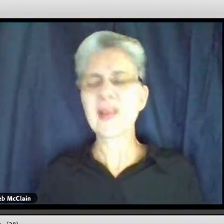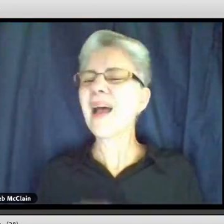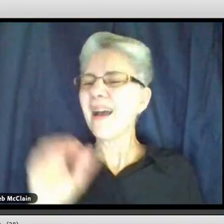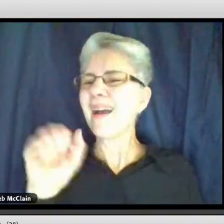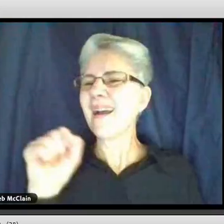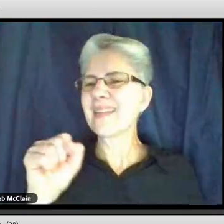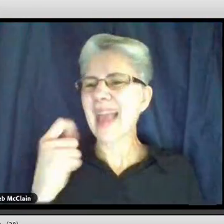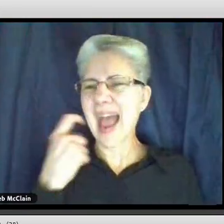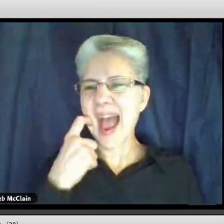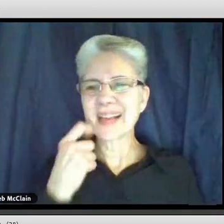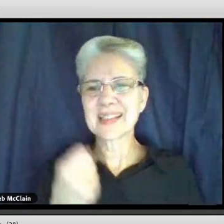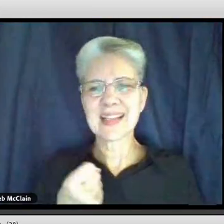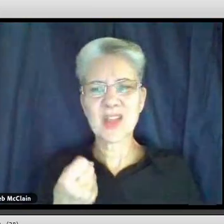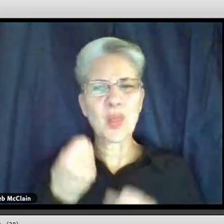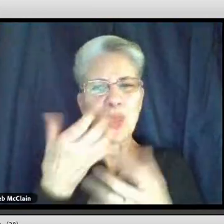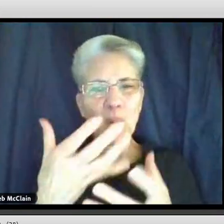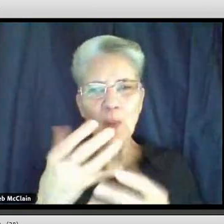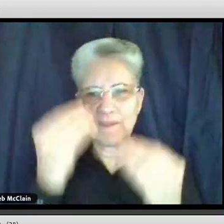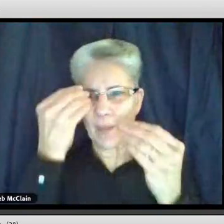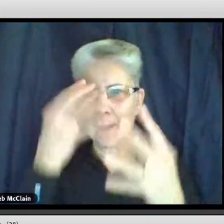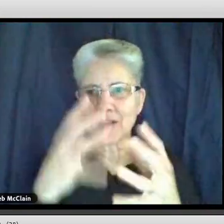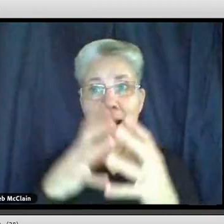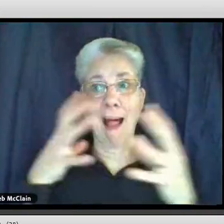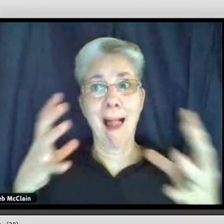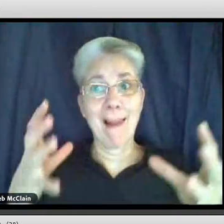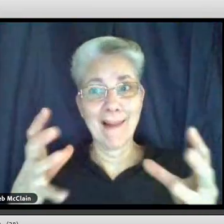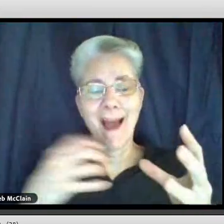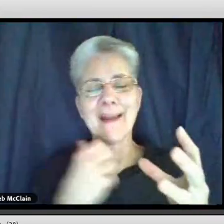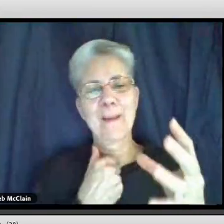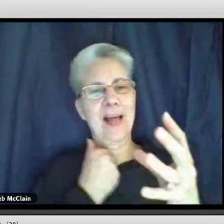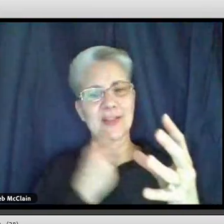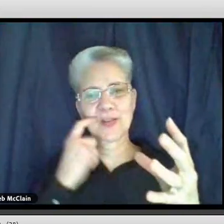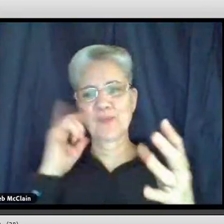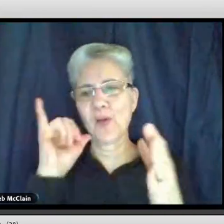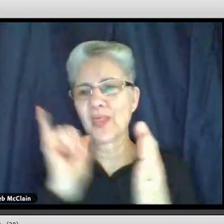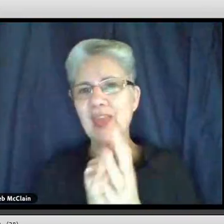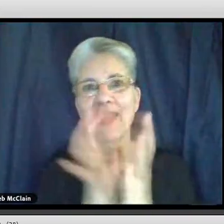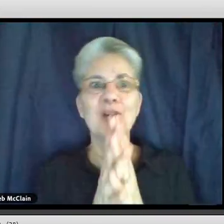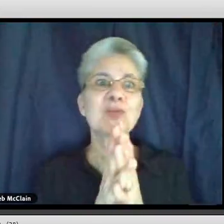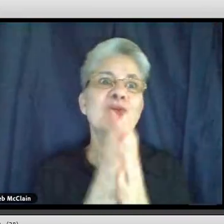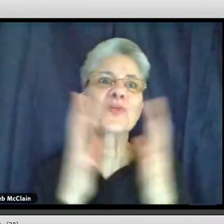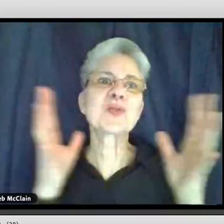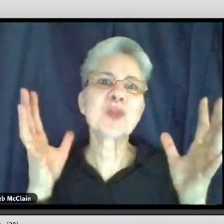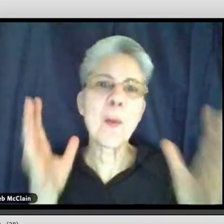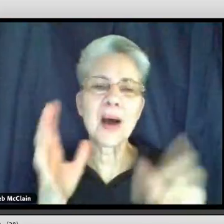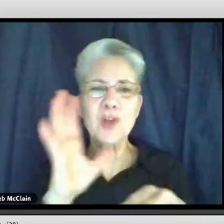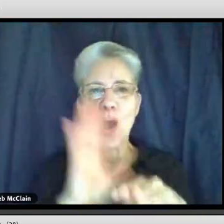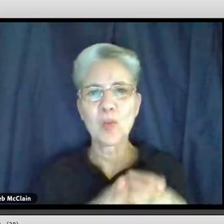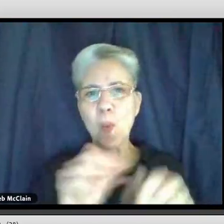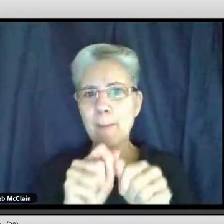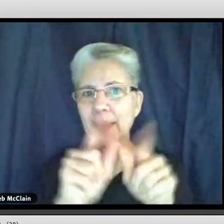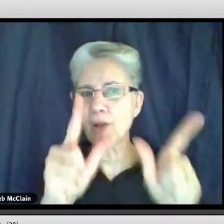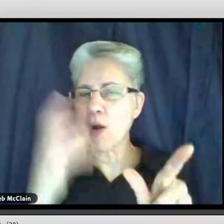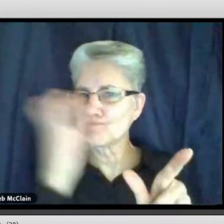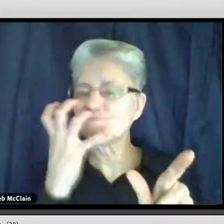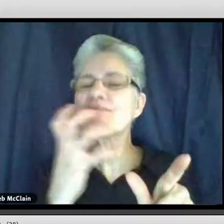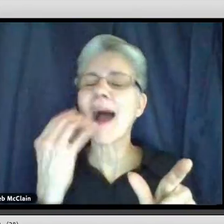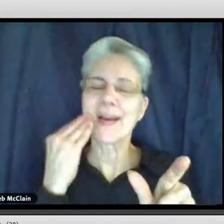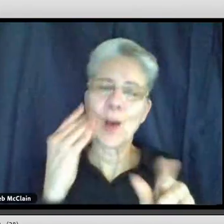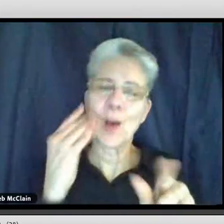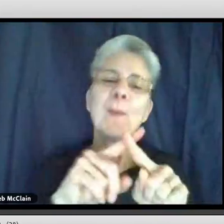Yeah, I just threw a lot of information at you all. I do apologize that that much had to come out all in one webinar.